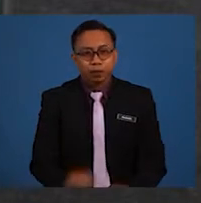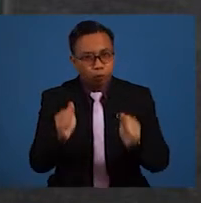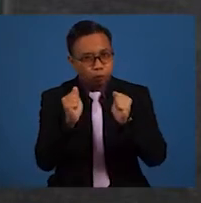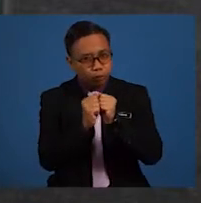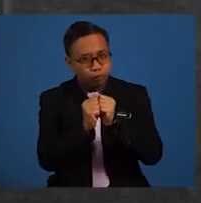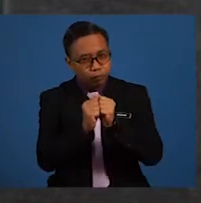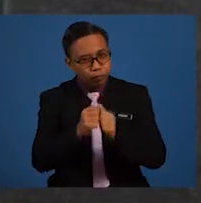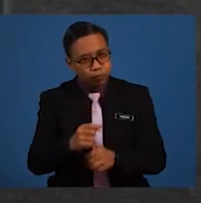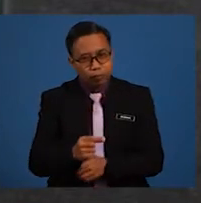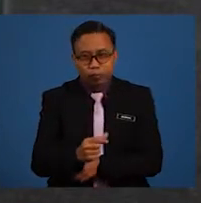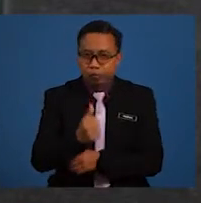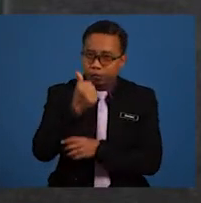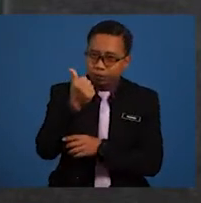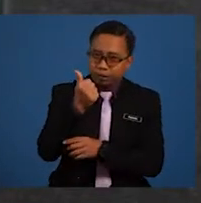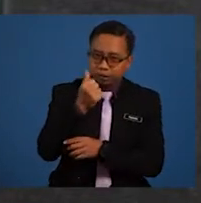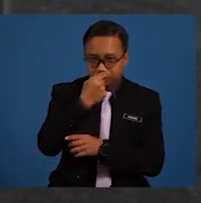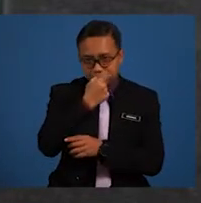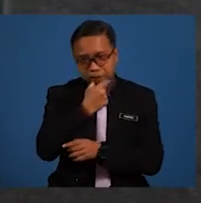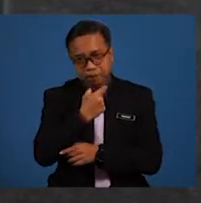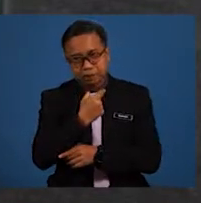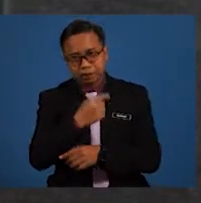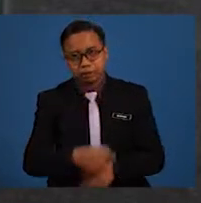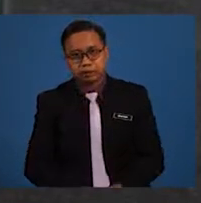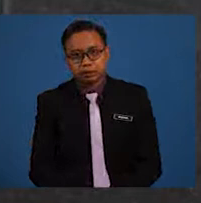With great sadness.